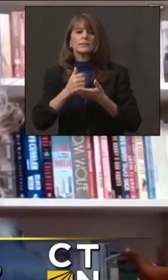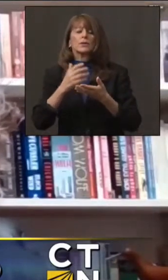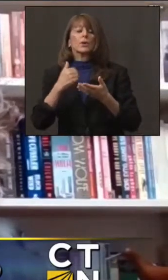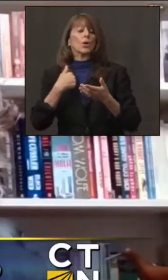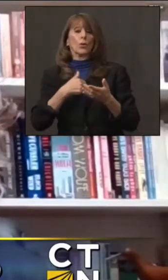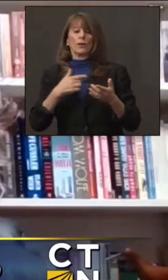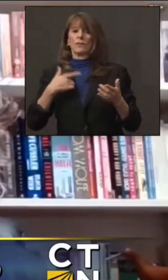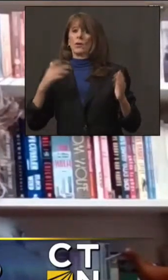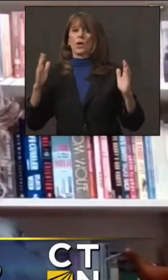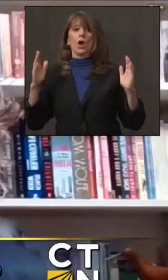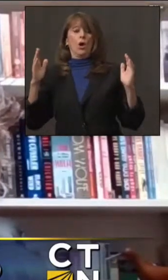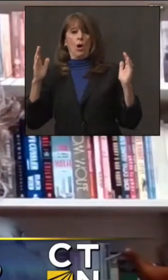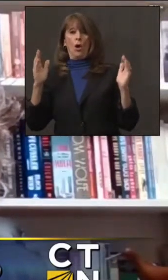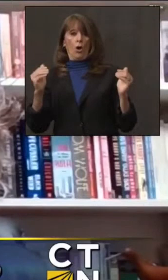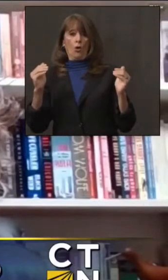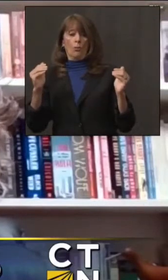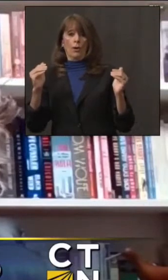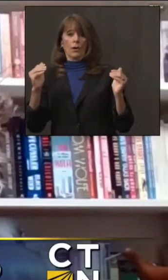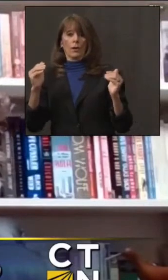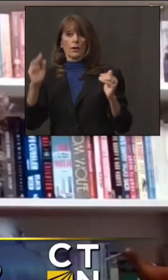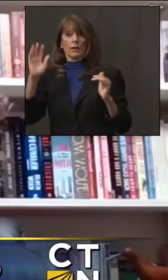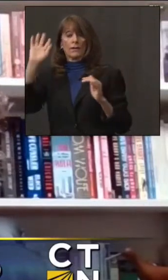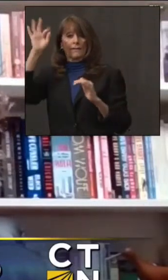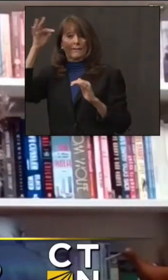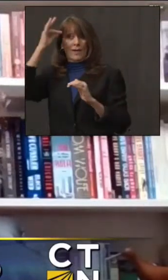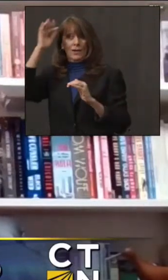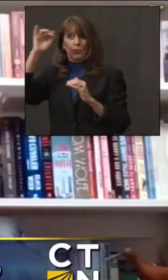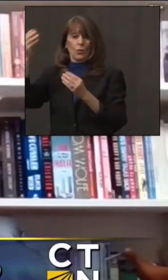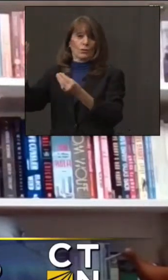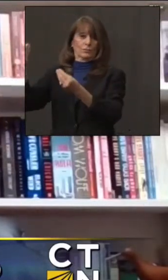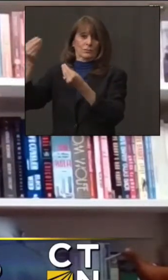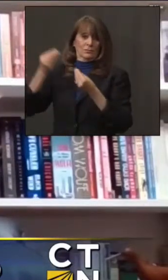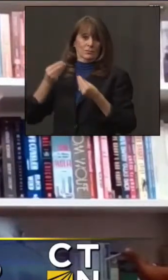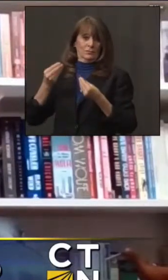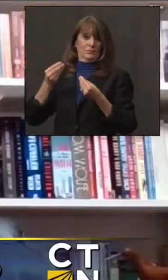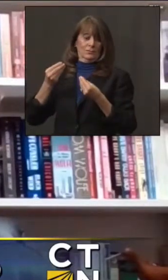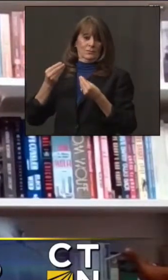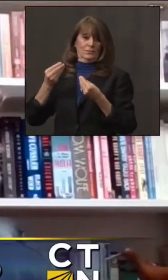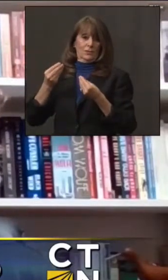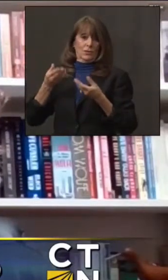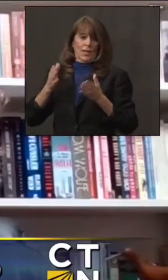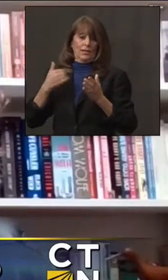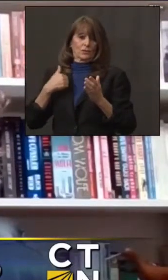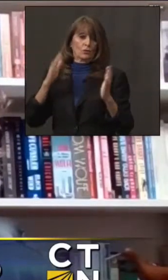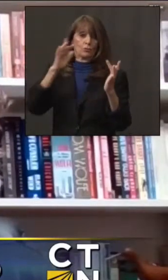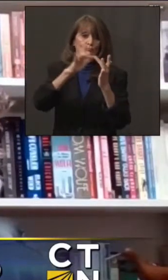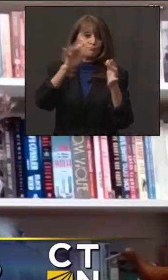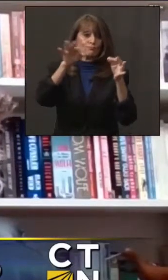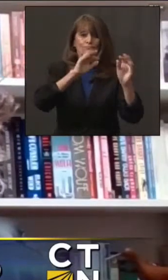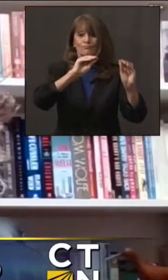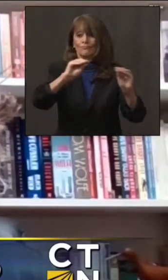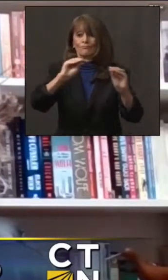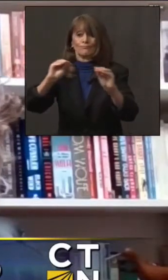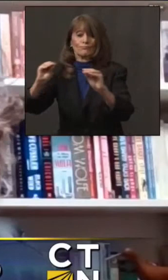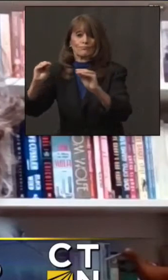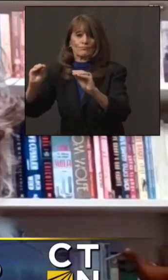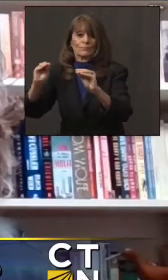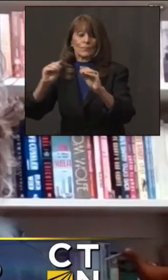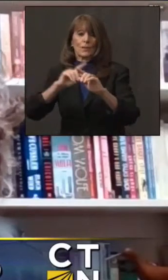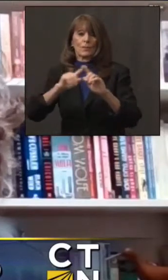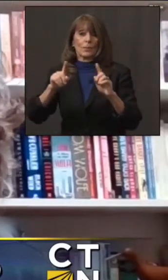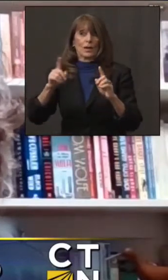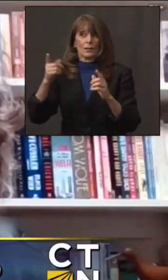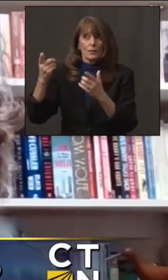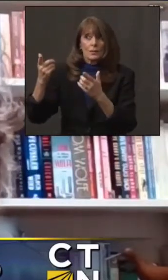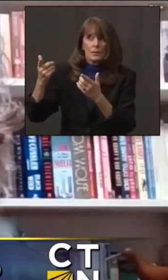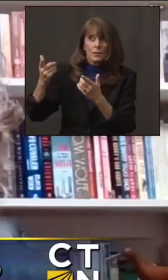that our federal partners will allocate, but we are not currently counting on from